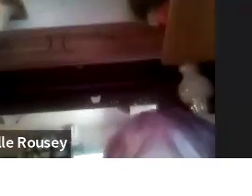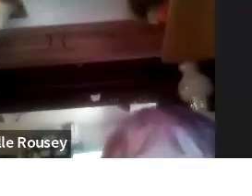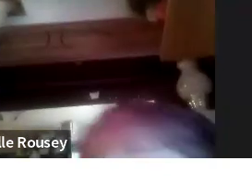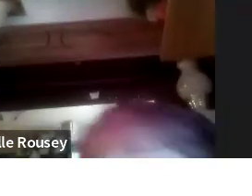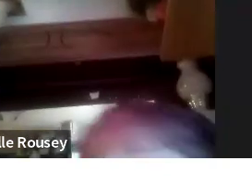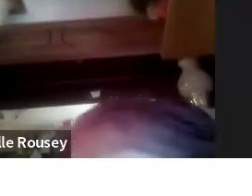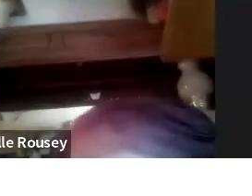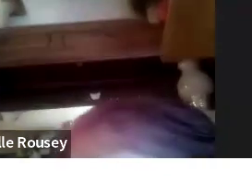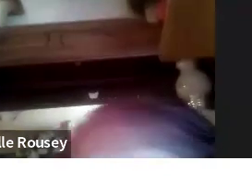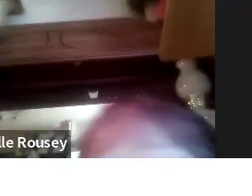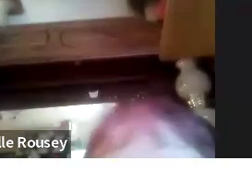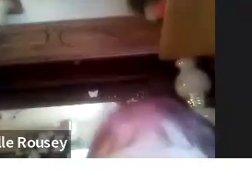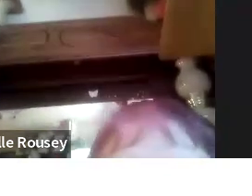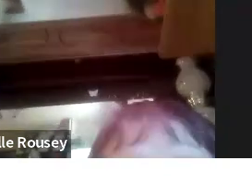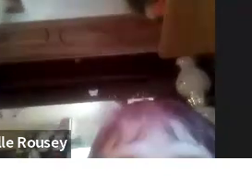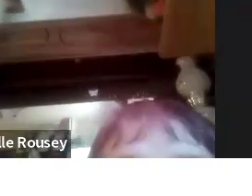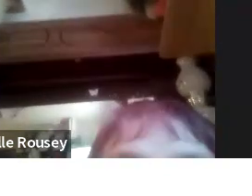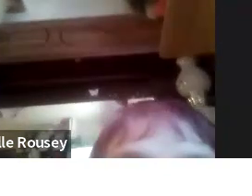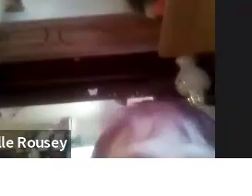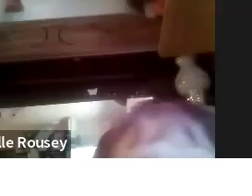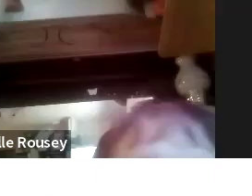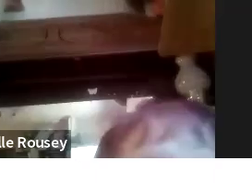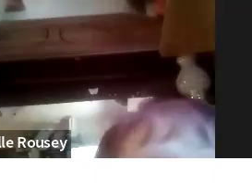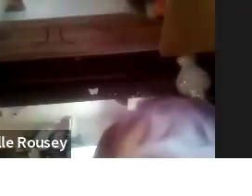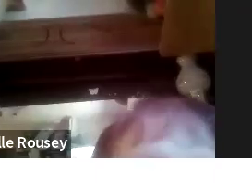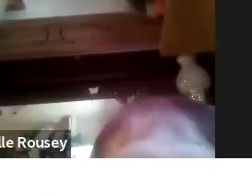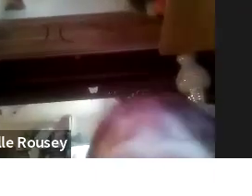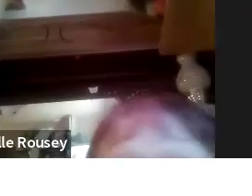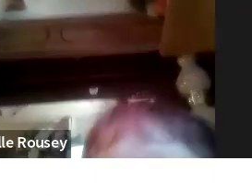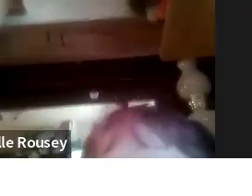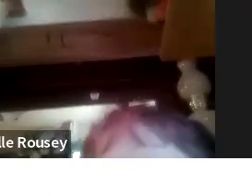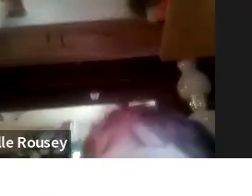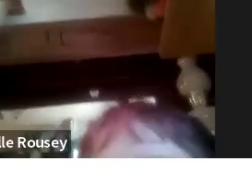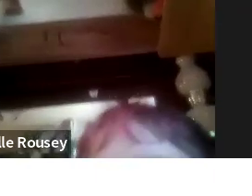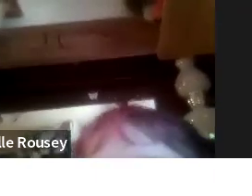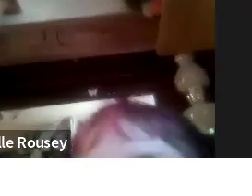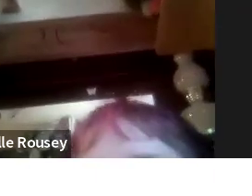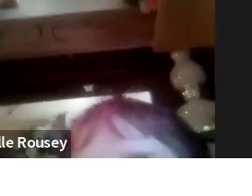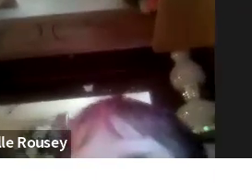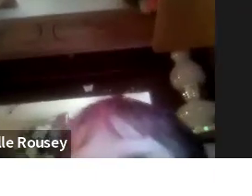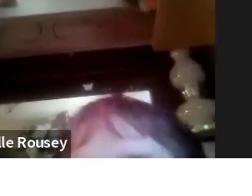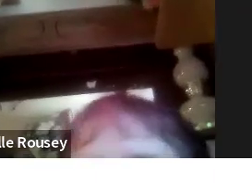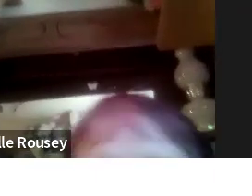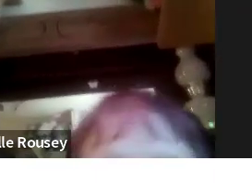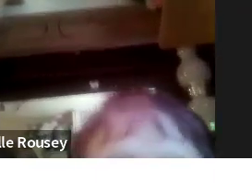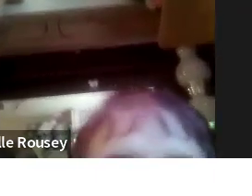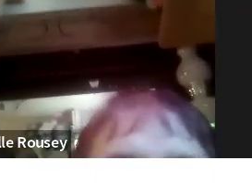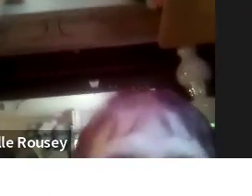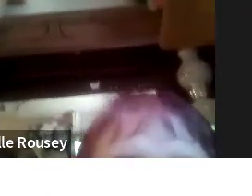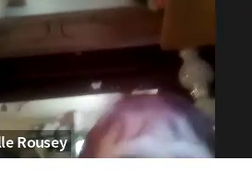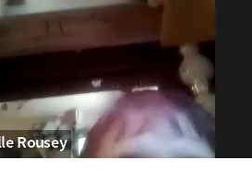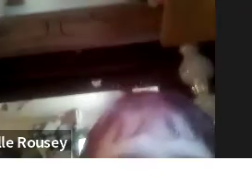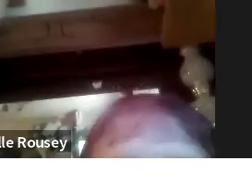we could send it to my chairs of my DACWAT committee. Although I run the transportation